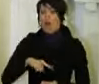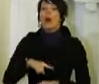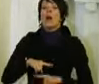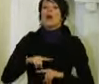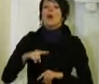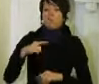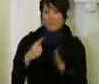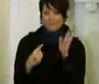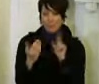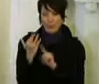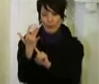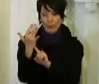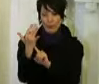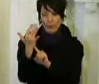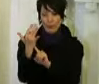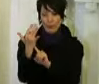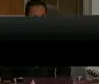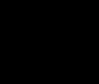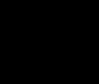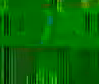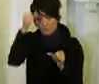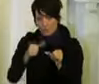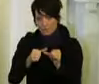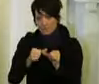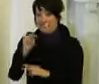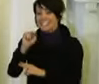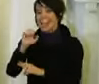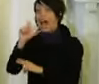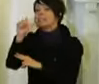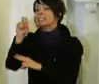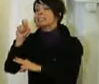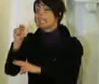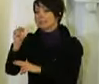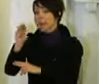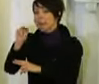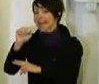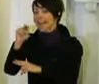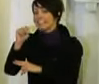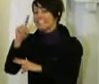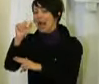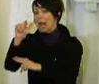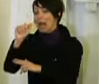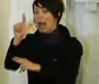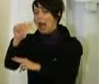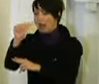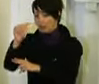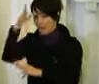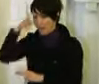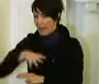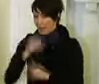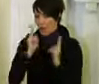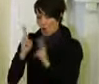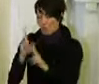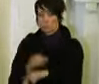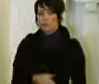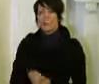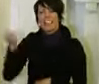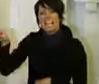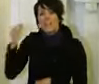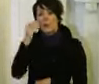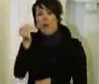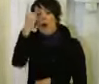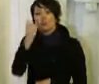we light this candle in memory of Nelson Mandela, who knew how to bring peace to